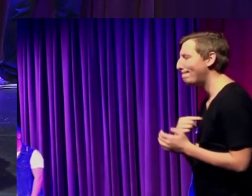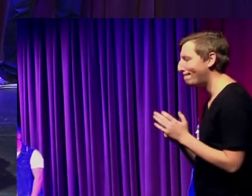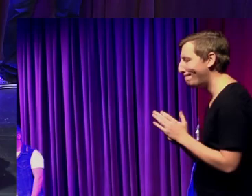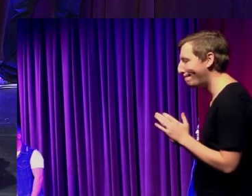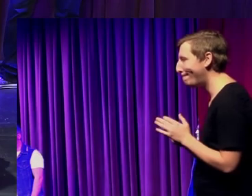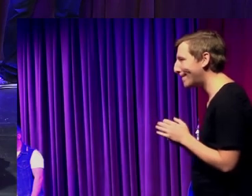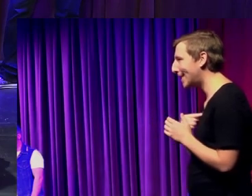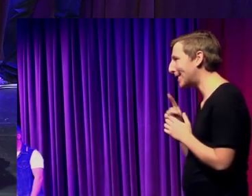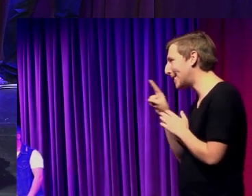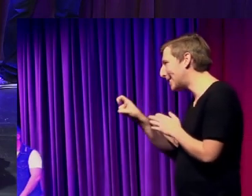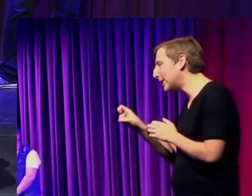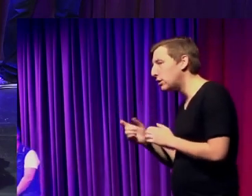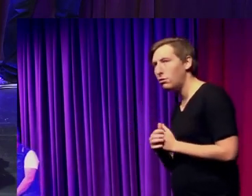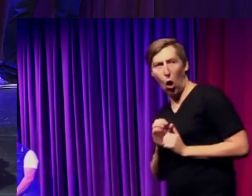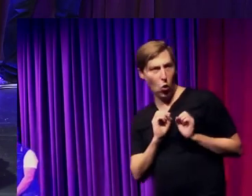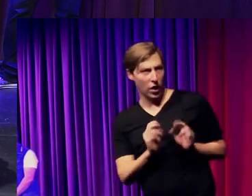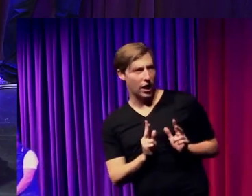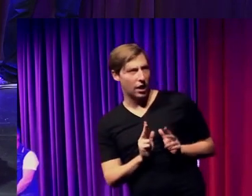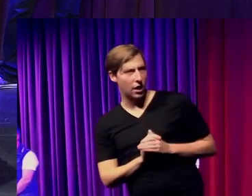ask you something. Okay.